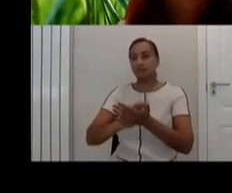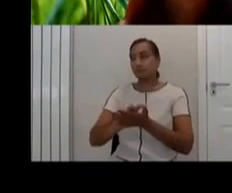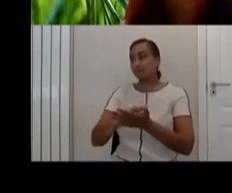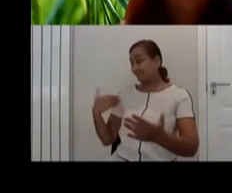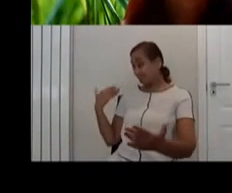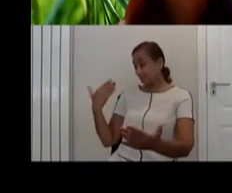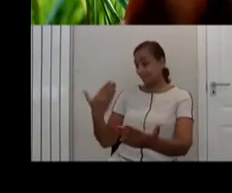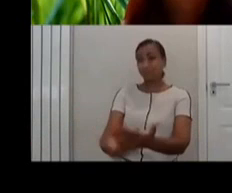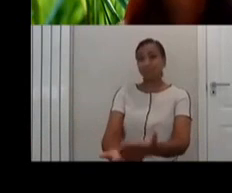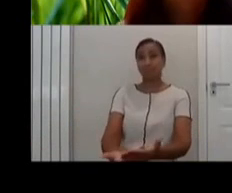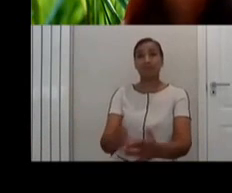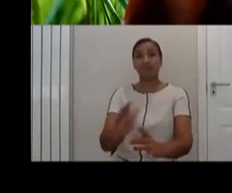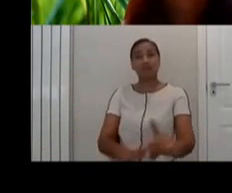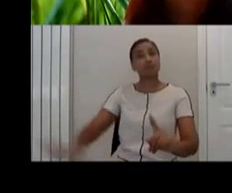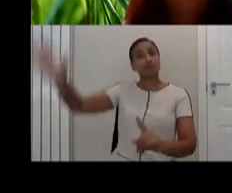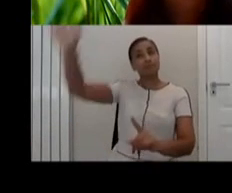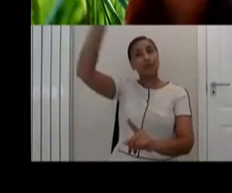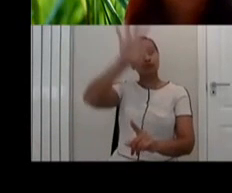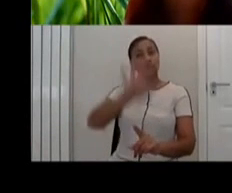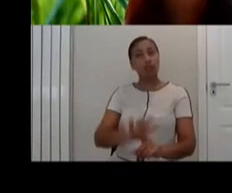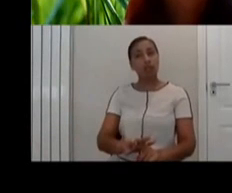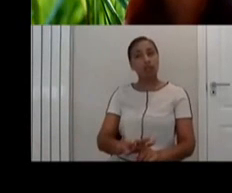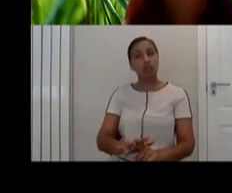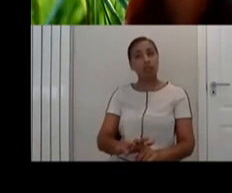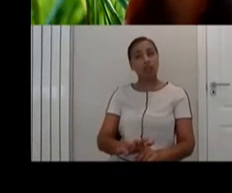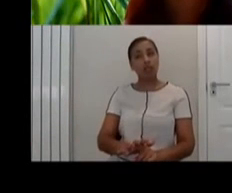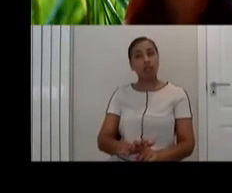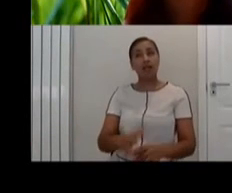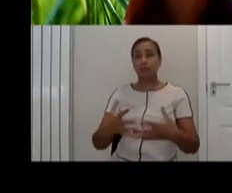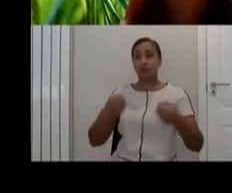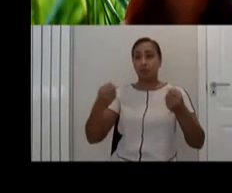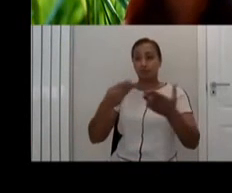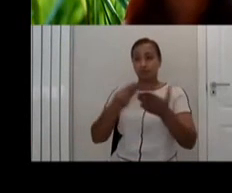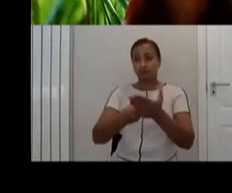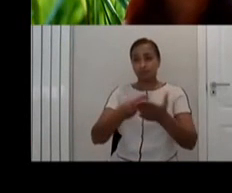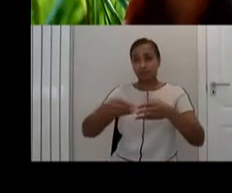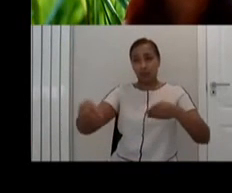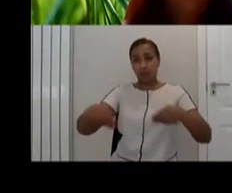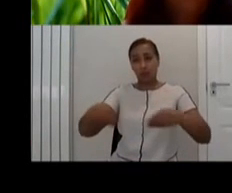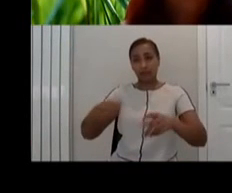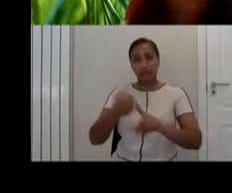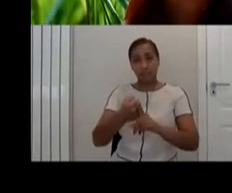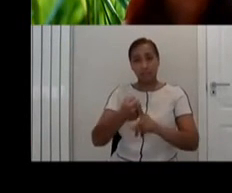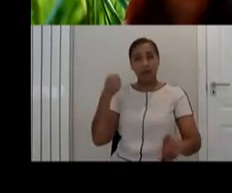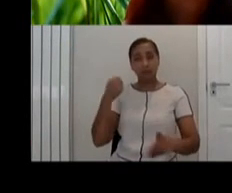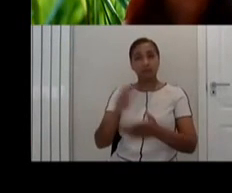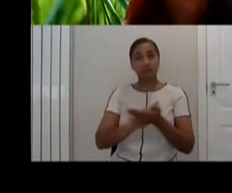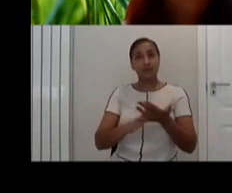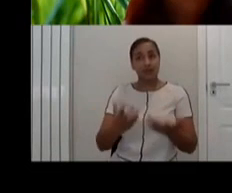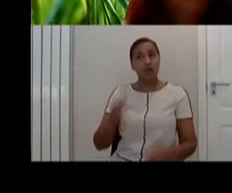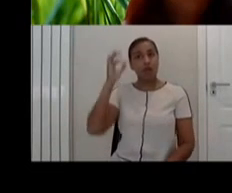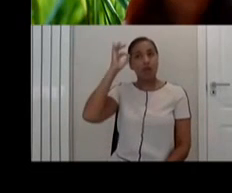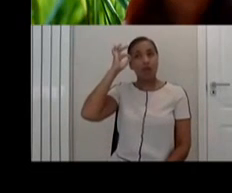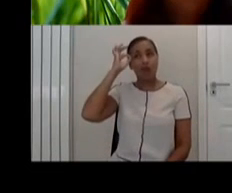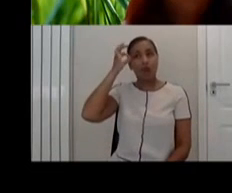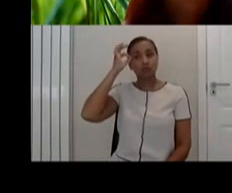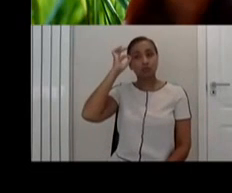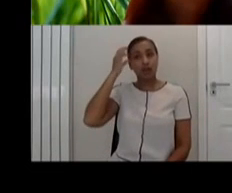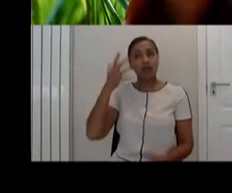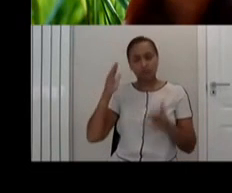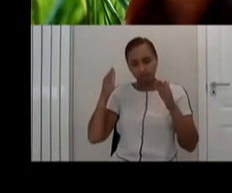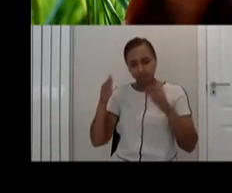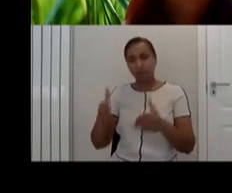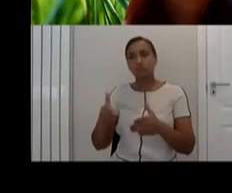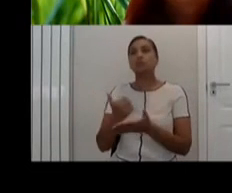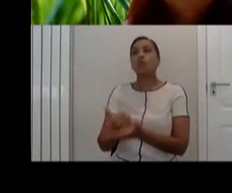you know, nationally, an economic impact. And so the council is also working very hard to support